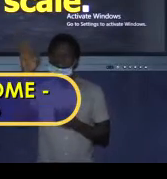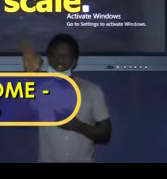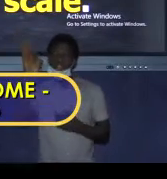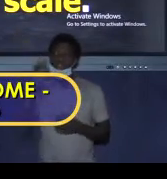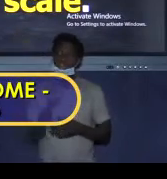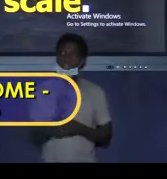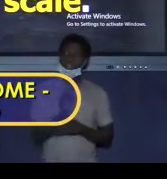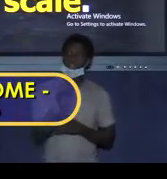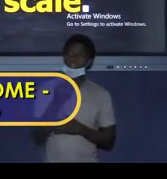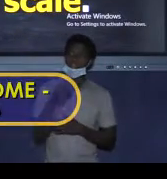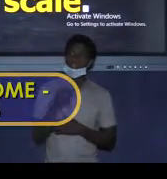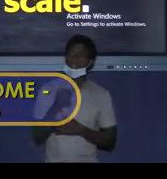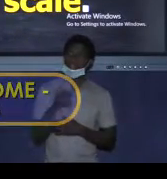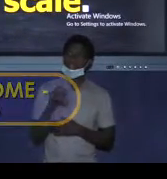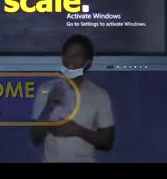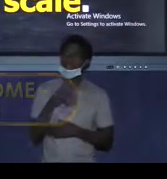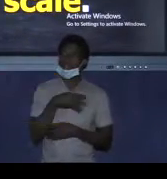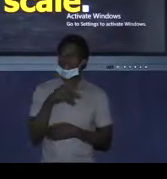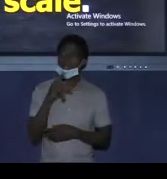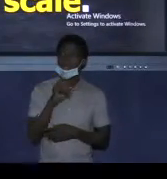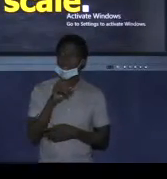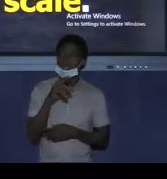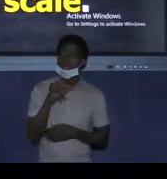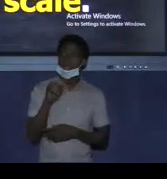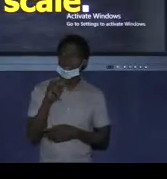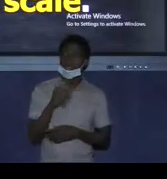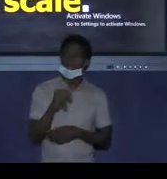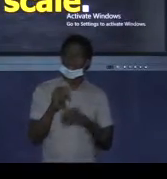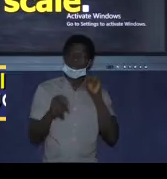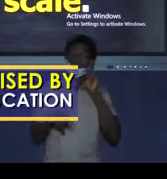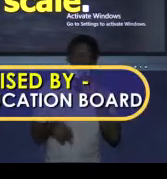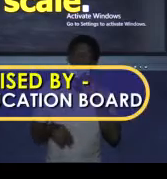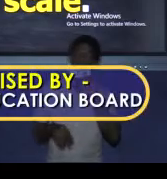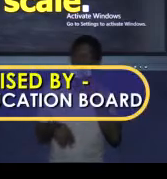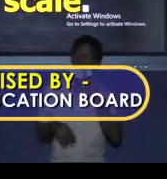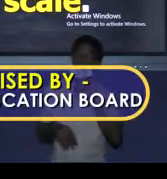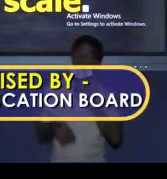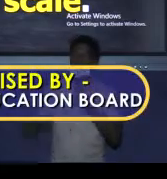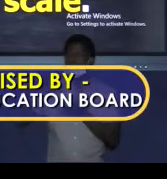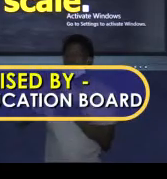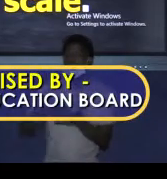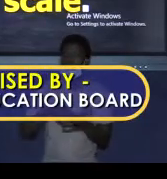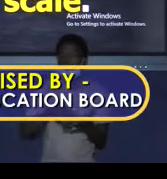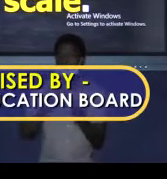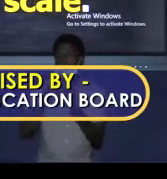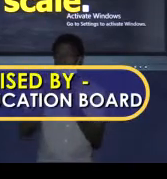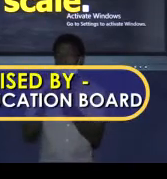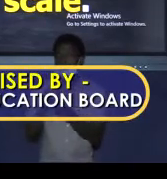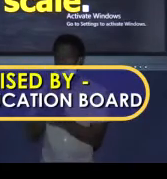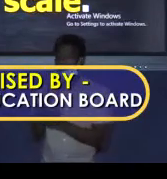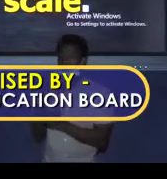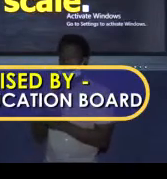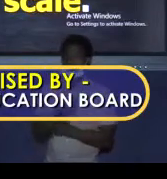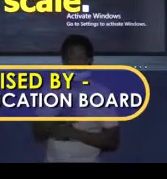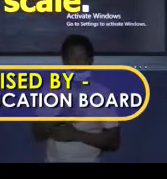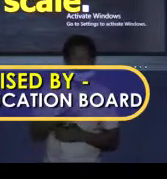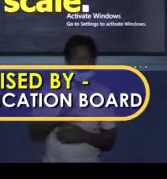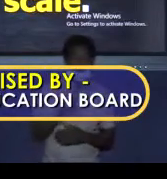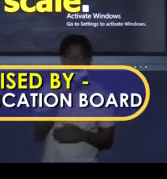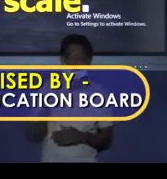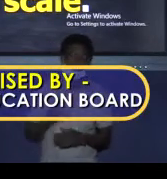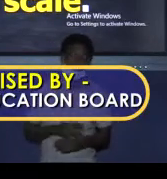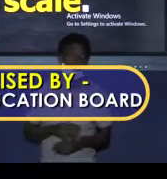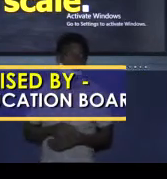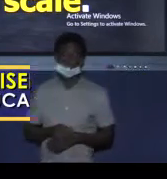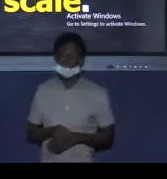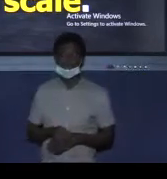that, and Kelvin scale, say that. So these are the commonly used